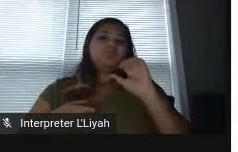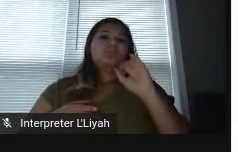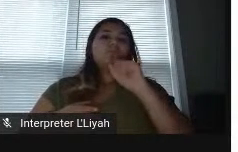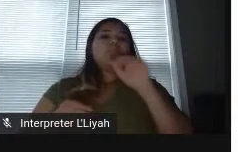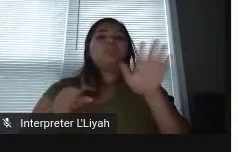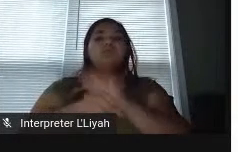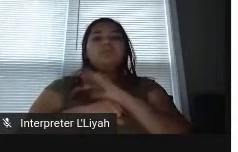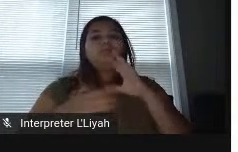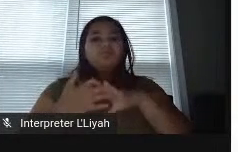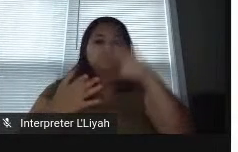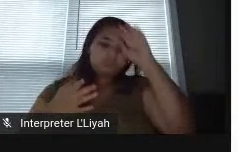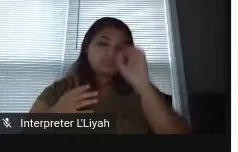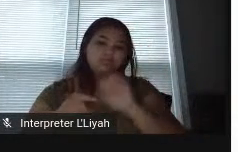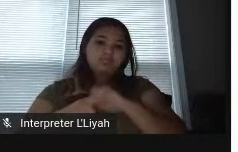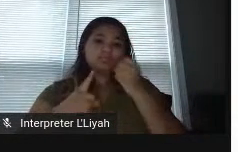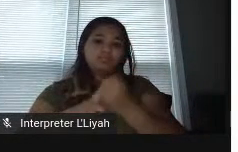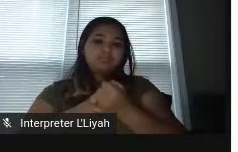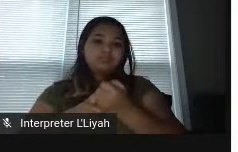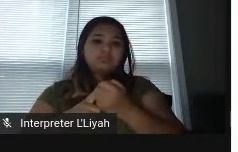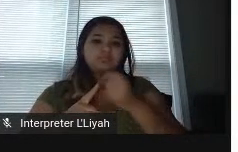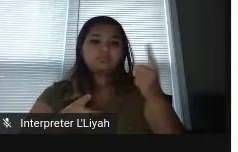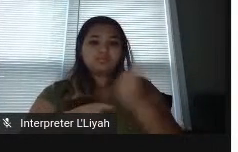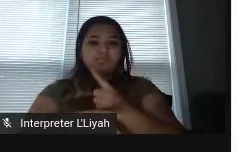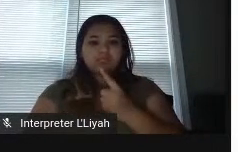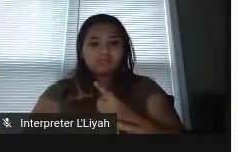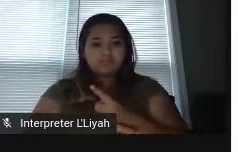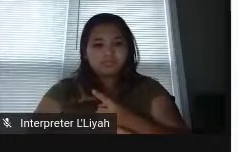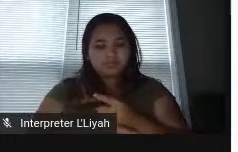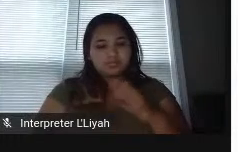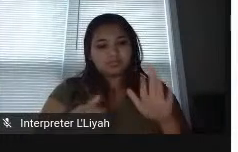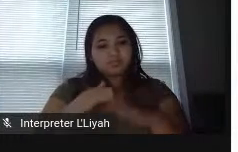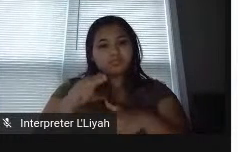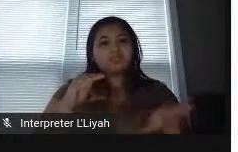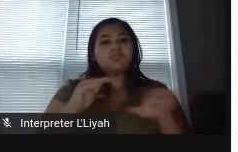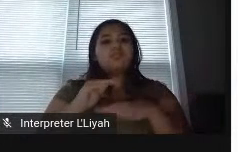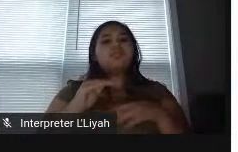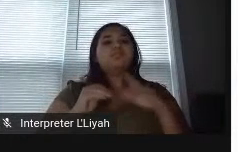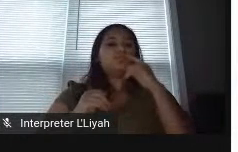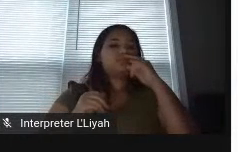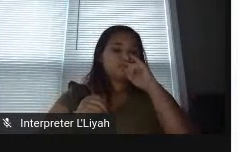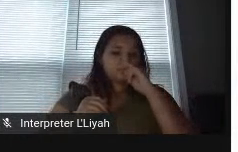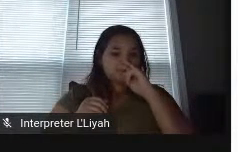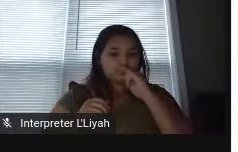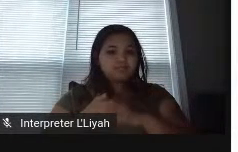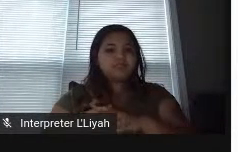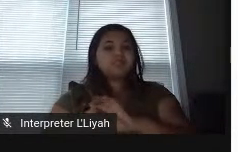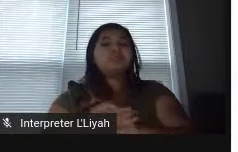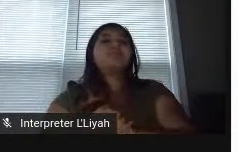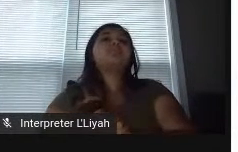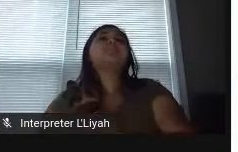you because the regular old system is just below your child's